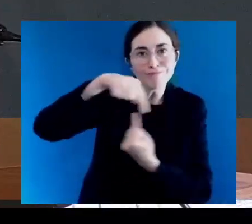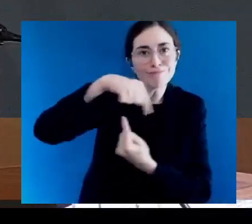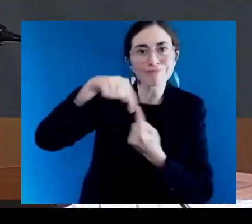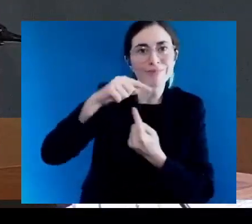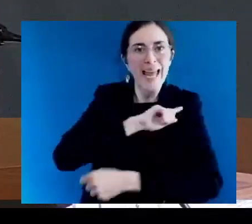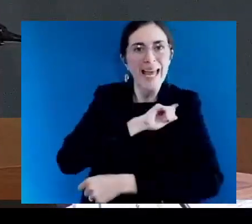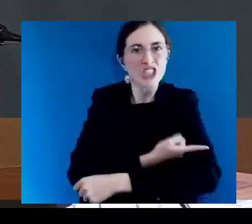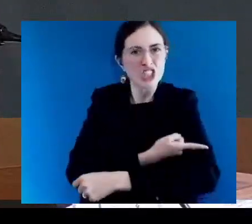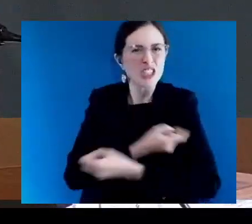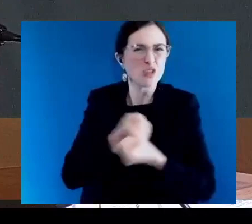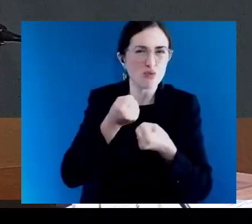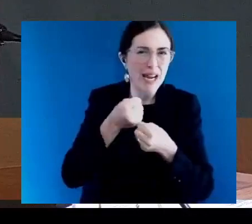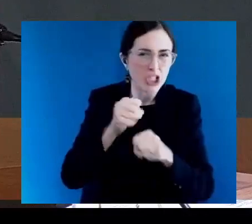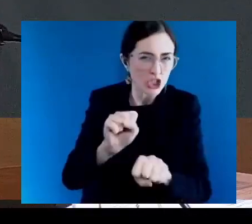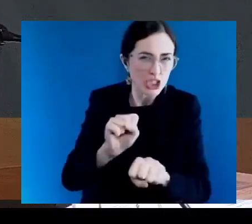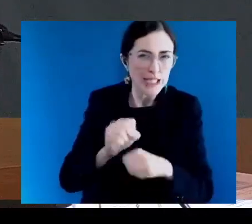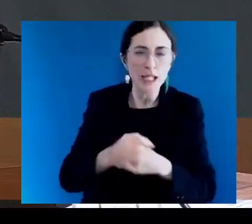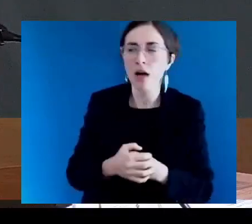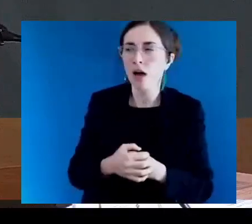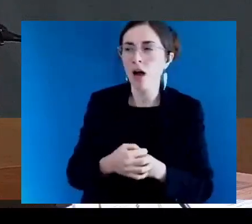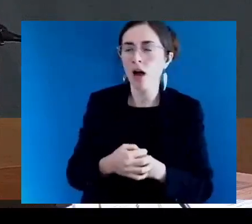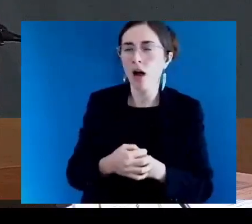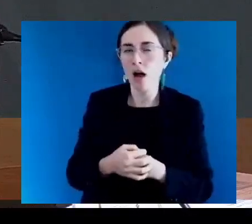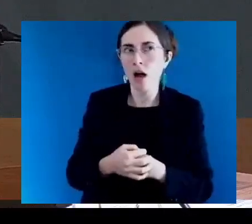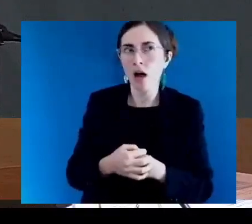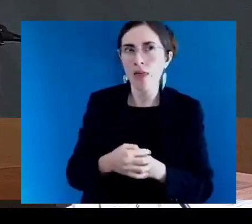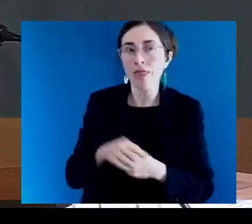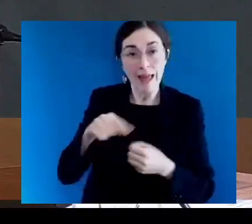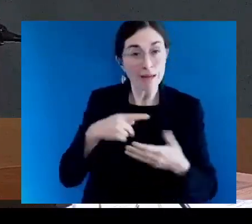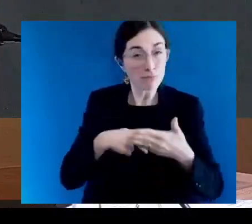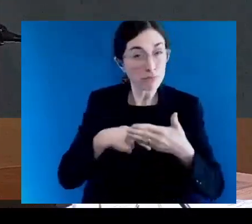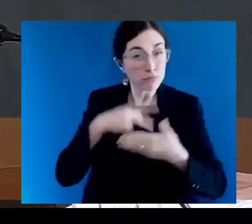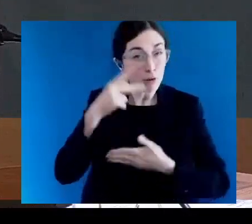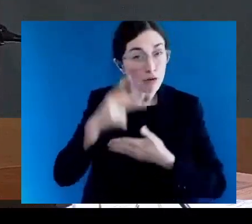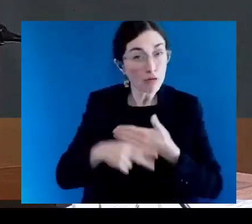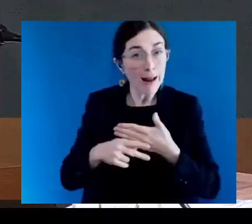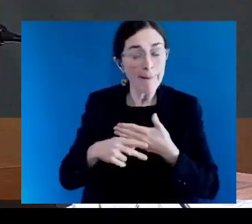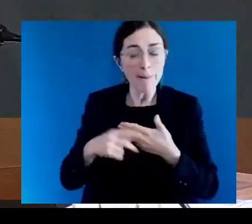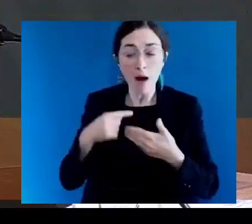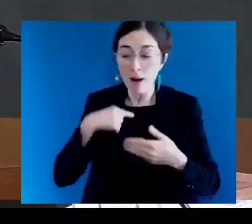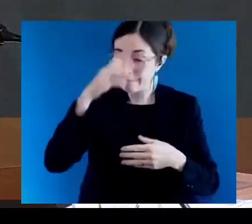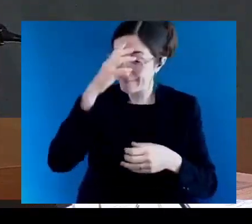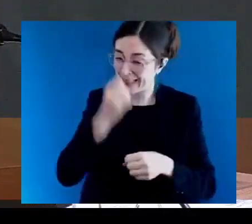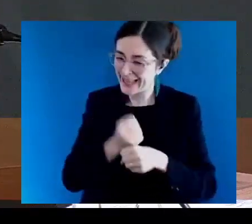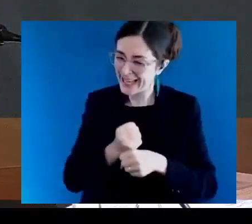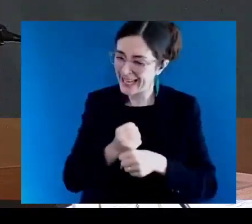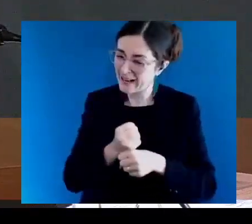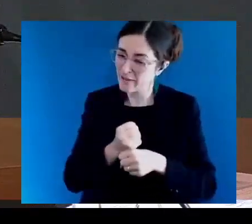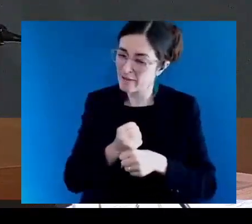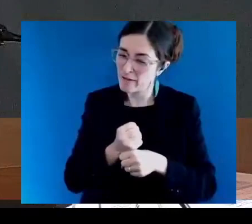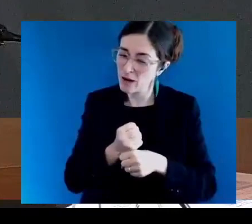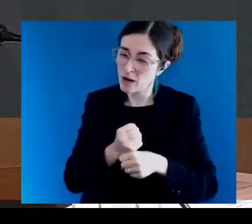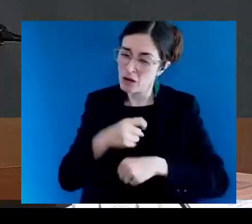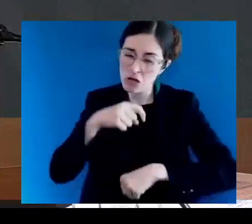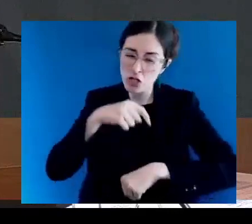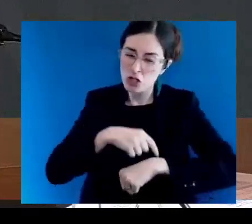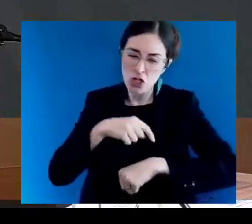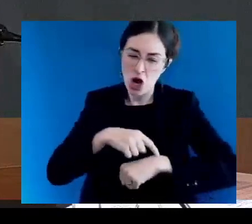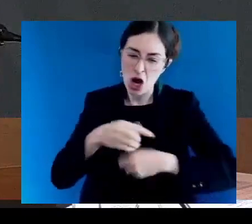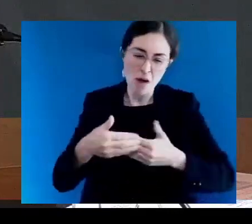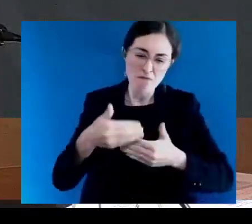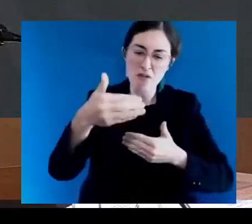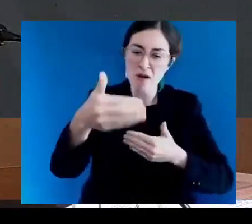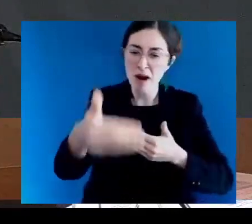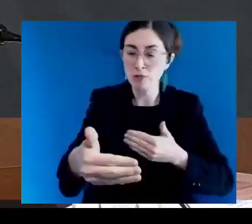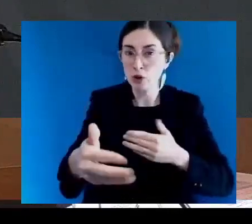program which I think has a time frame of ultimately producing something